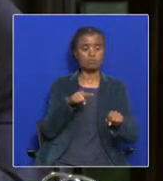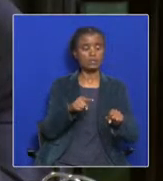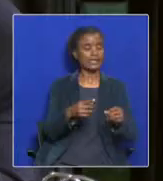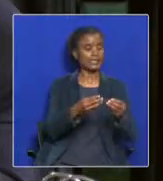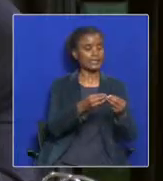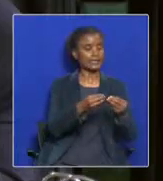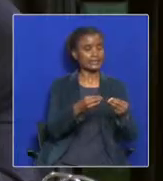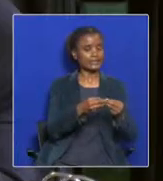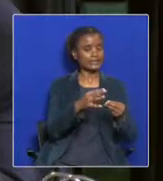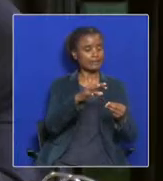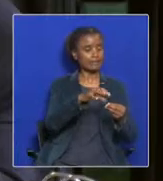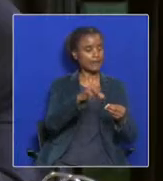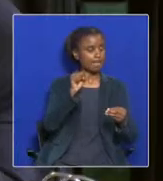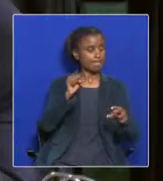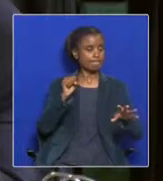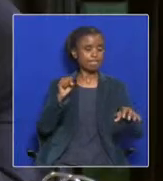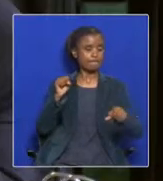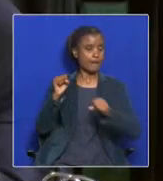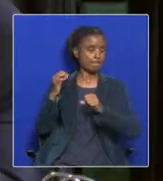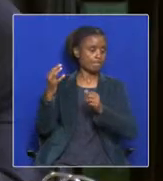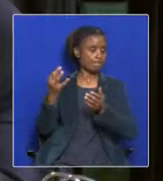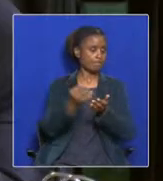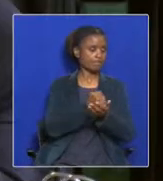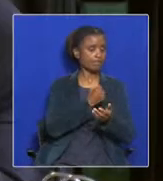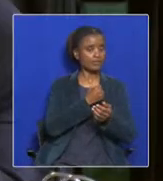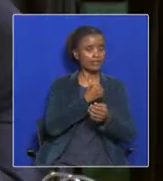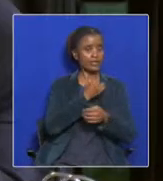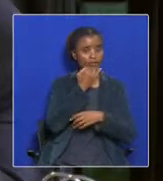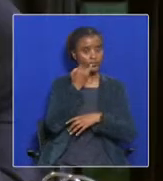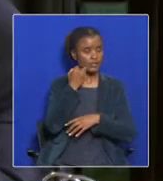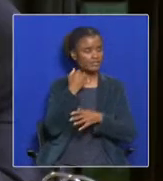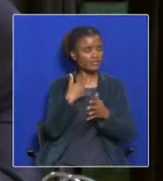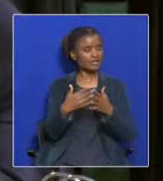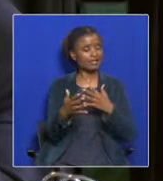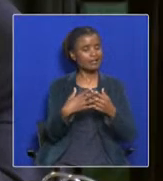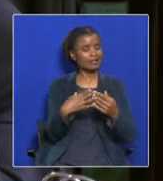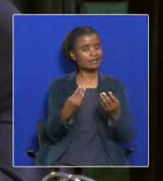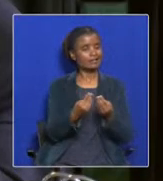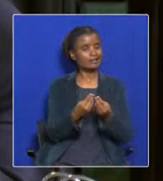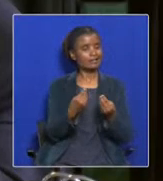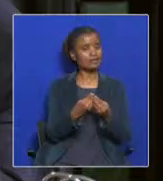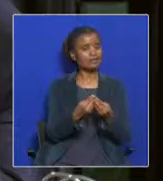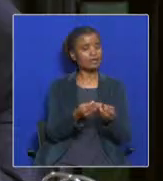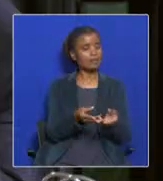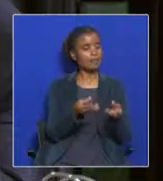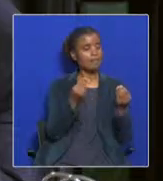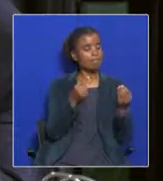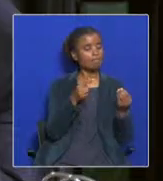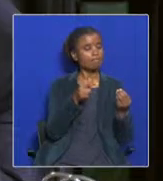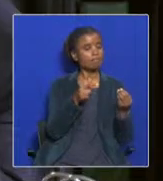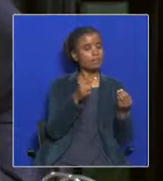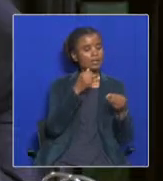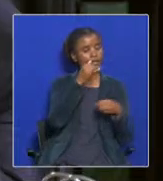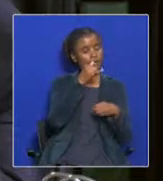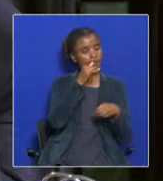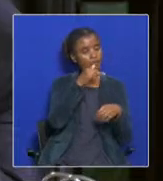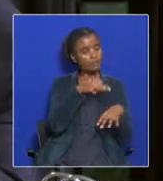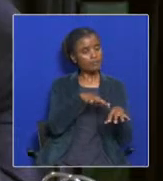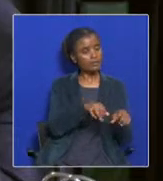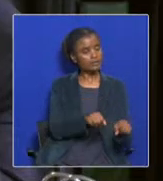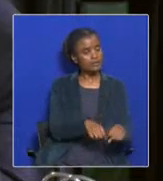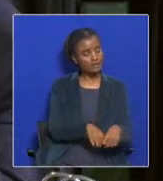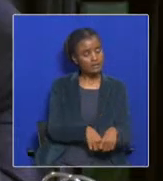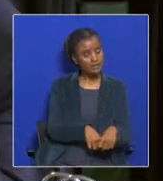drugs or any other thing discovered in a bust or after a search and seizure